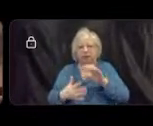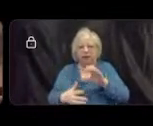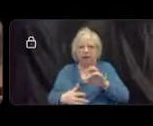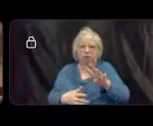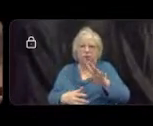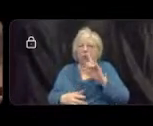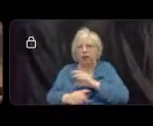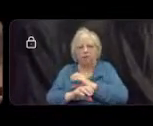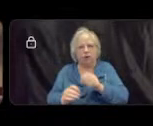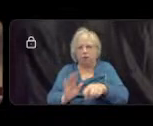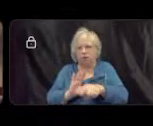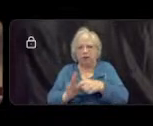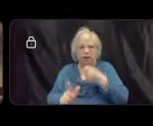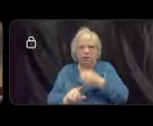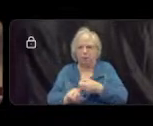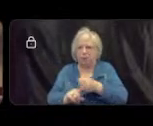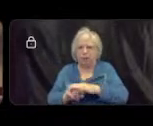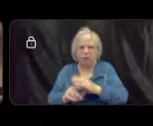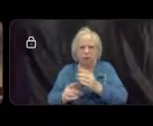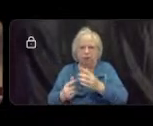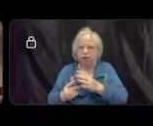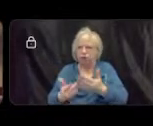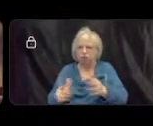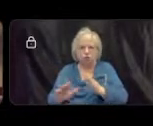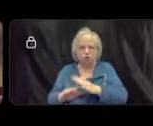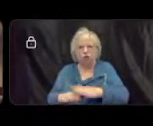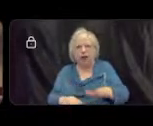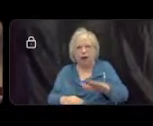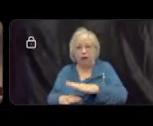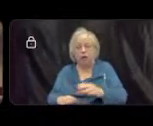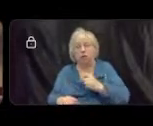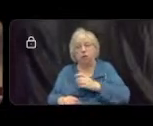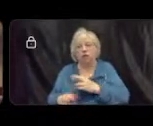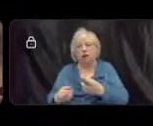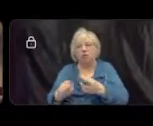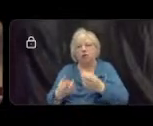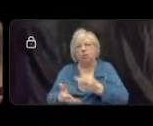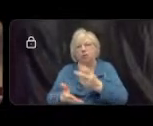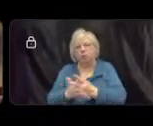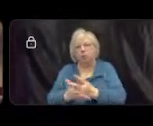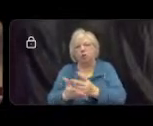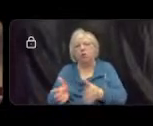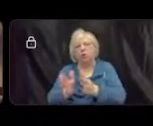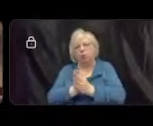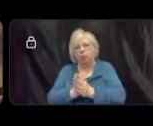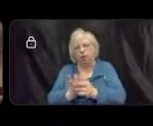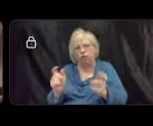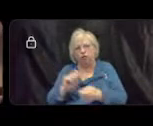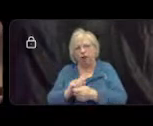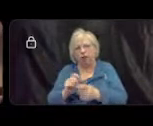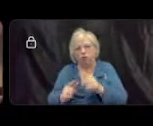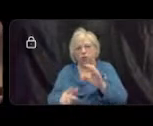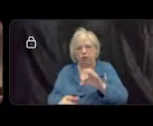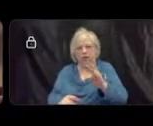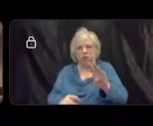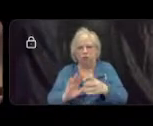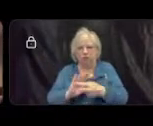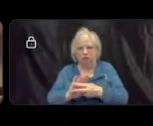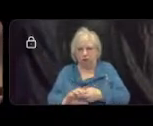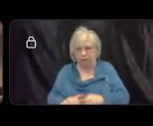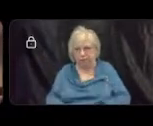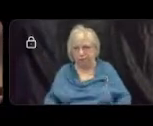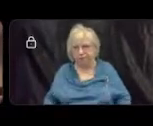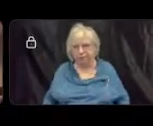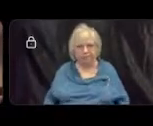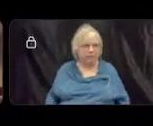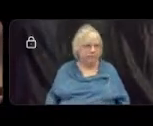no adverse impact on the general area, and therefore staff recommends approval of the requested C4 rezoning. Is the applicant